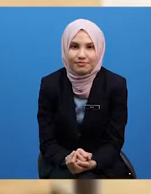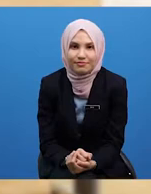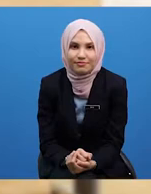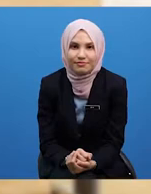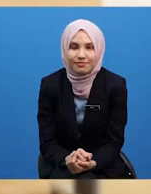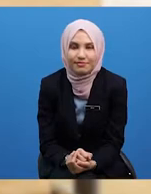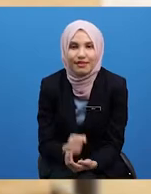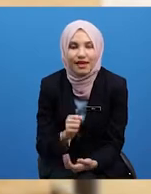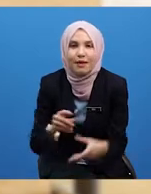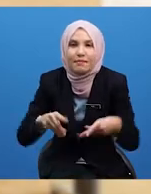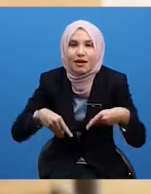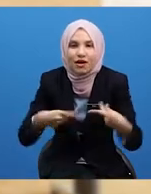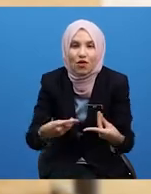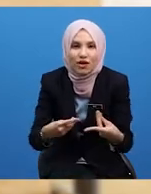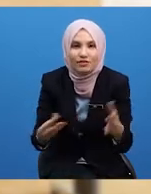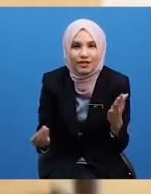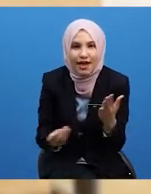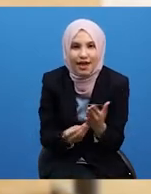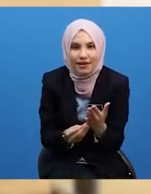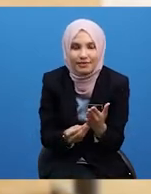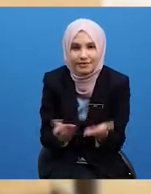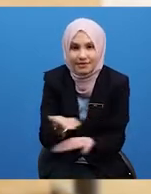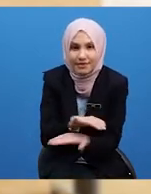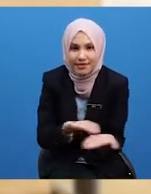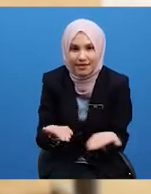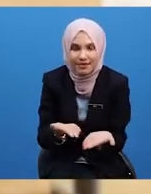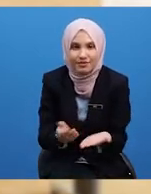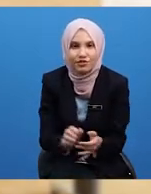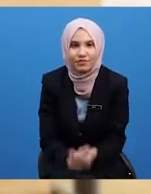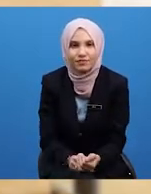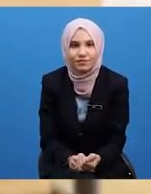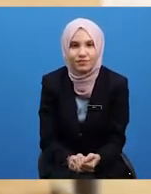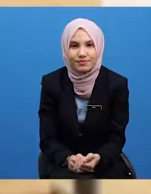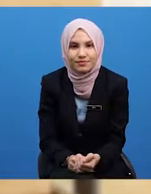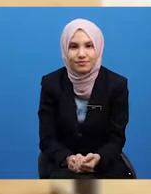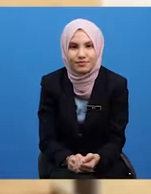I am going to add this here too.